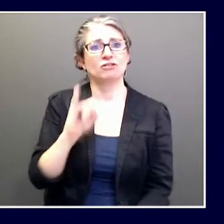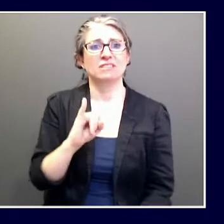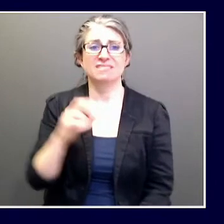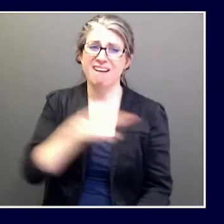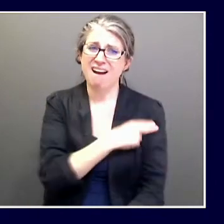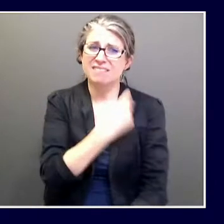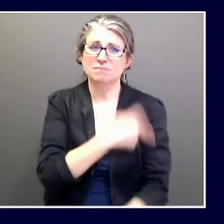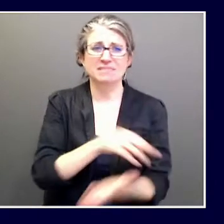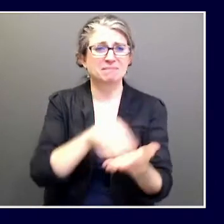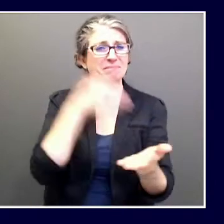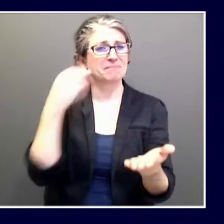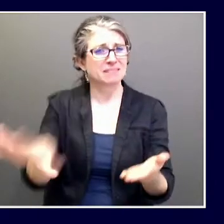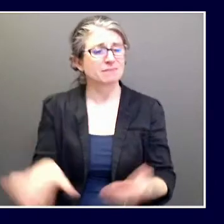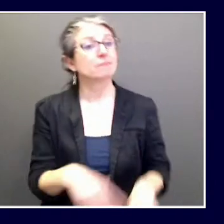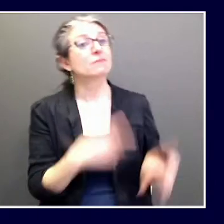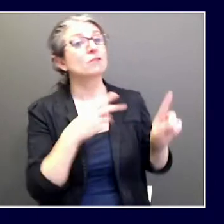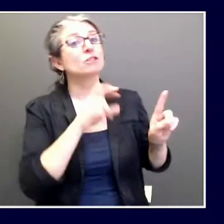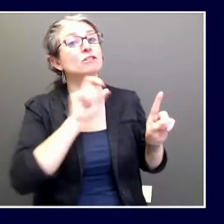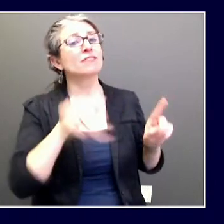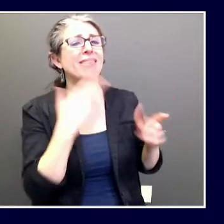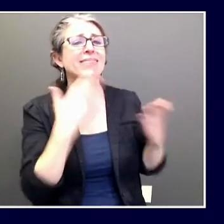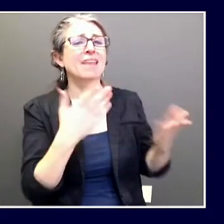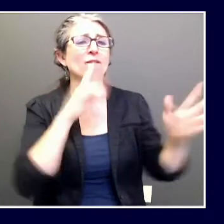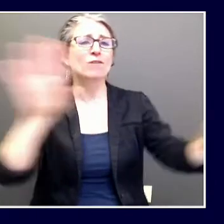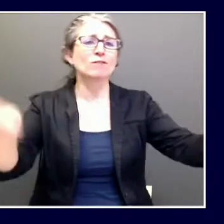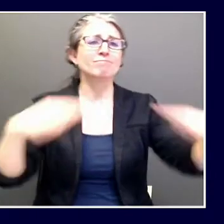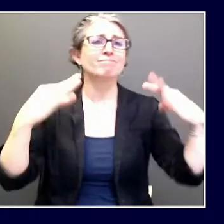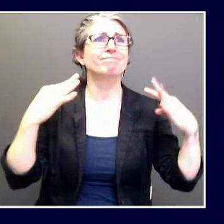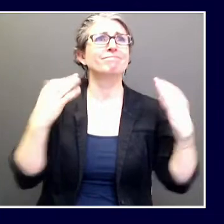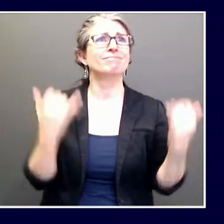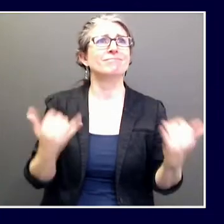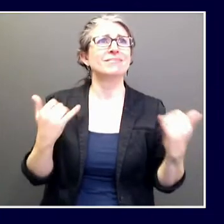and thanks to all of you for taking some time out of your afternoon to tune in.